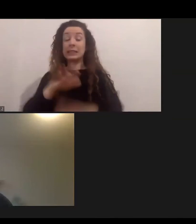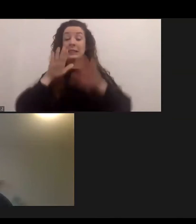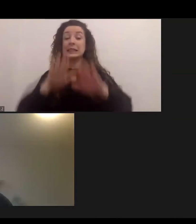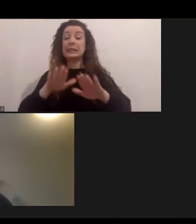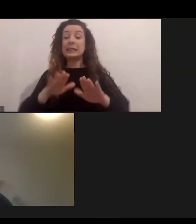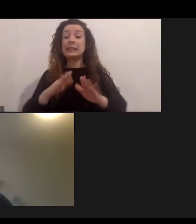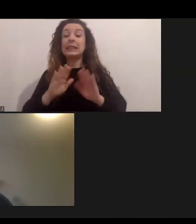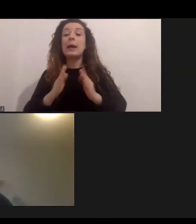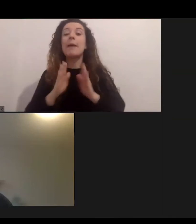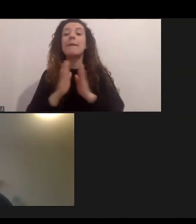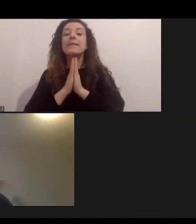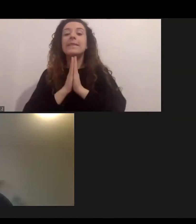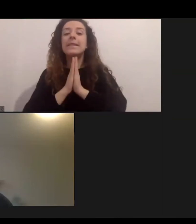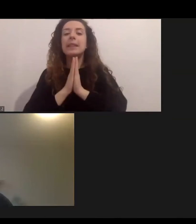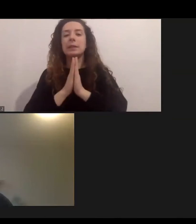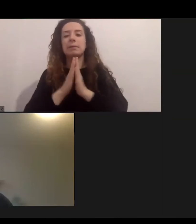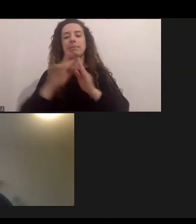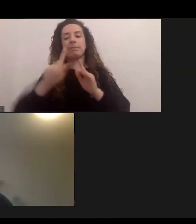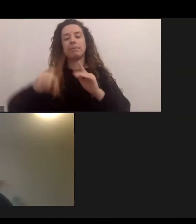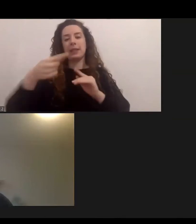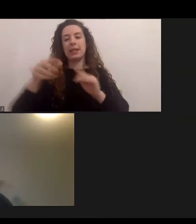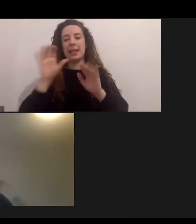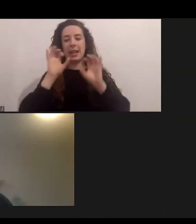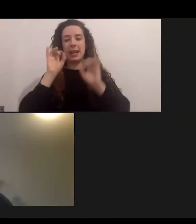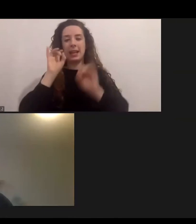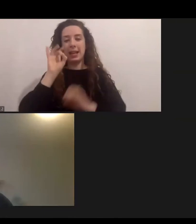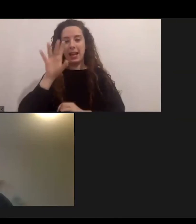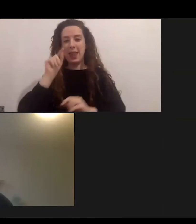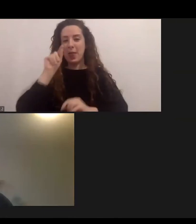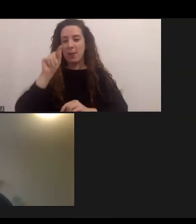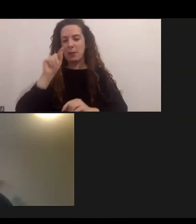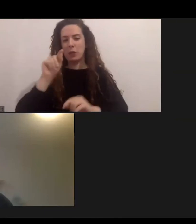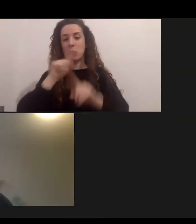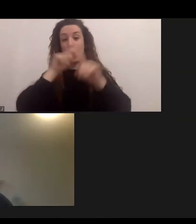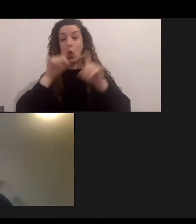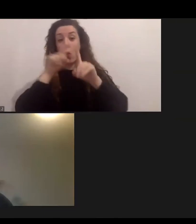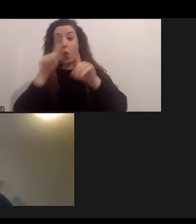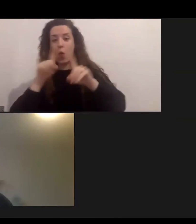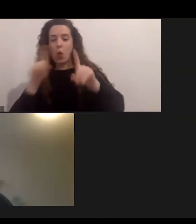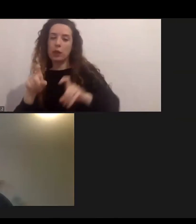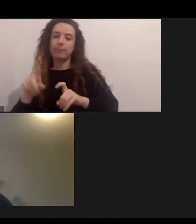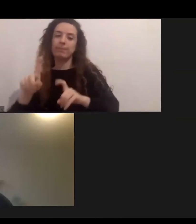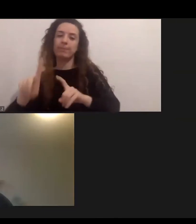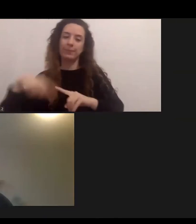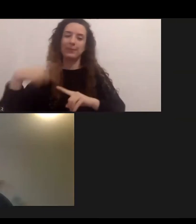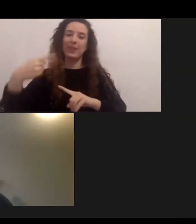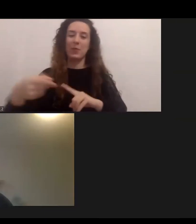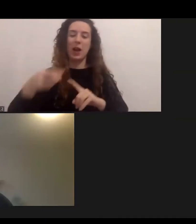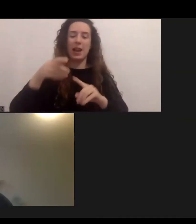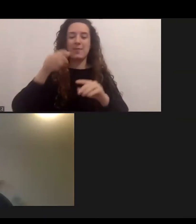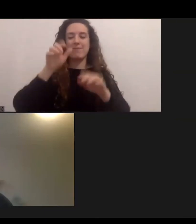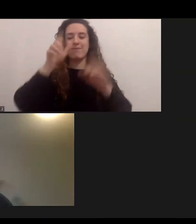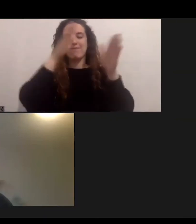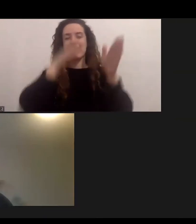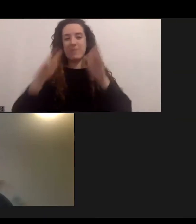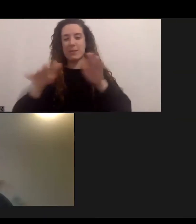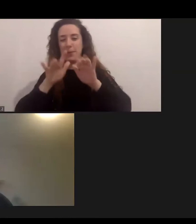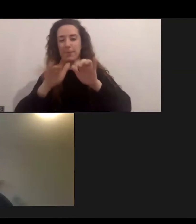I cannot imagine to attend physically all of them. And now